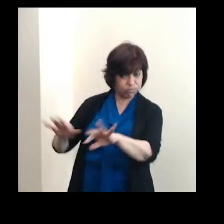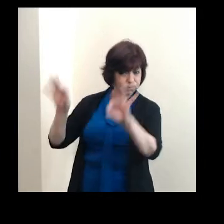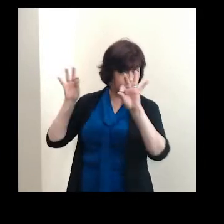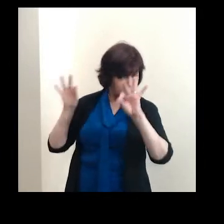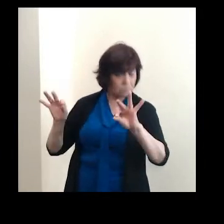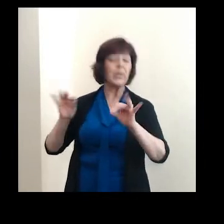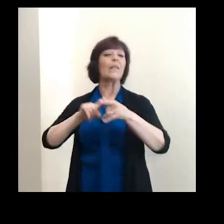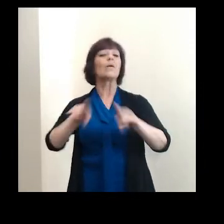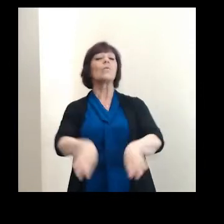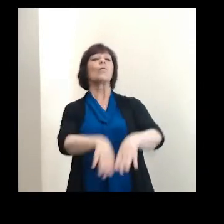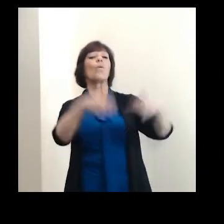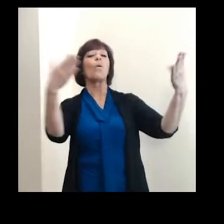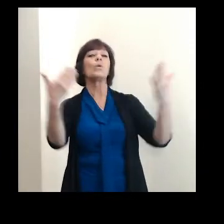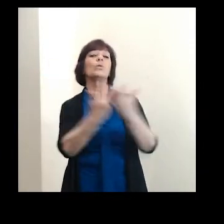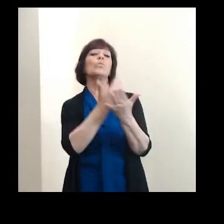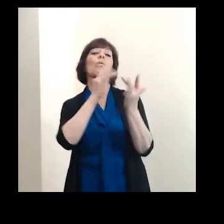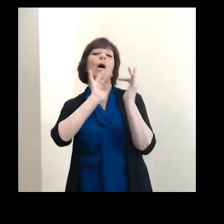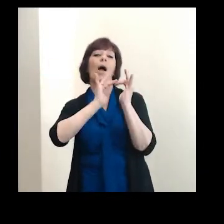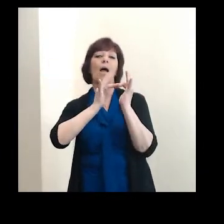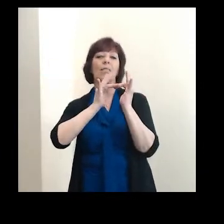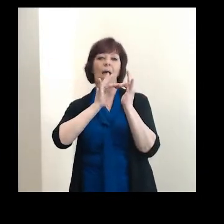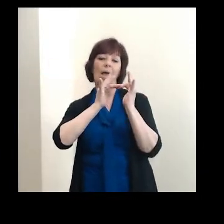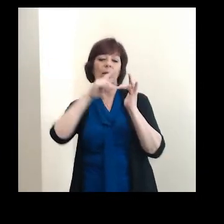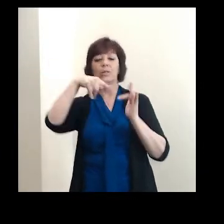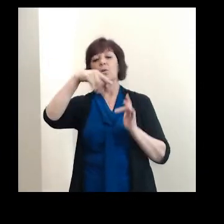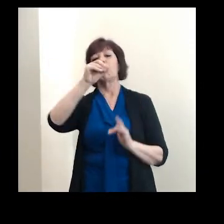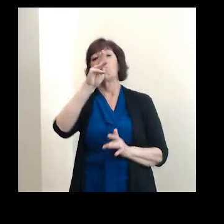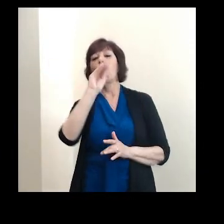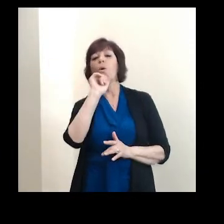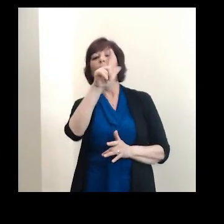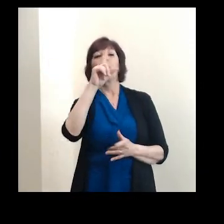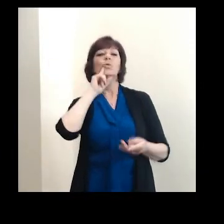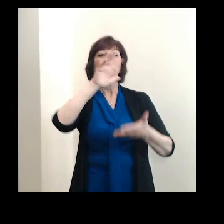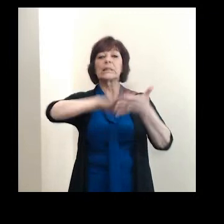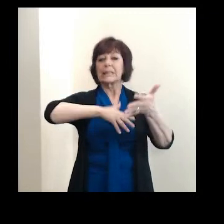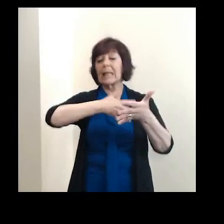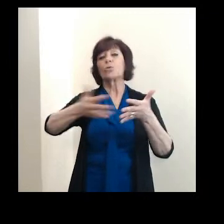open. Our new online portal for scheduling